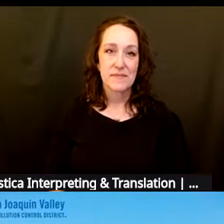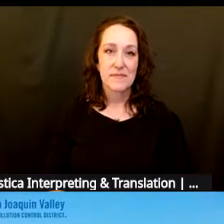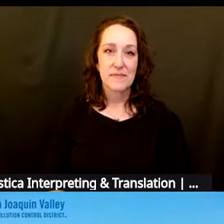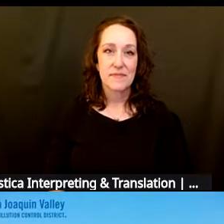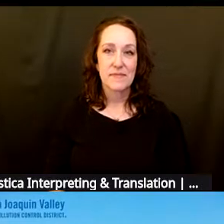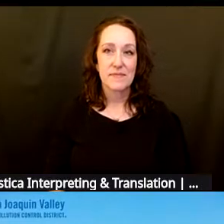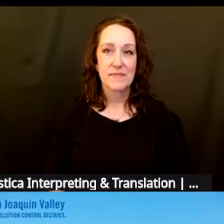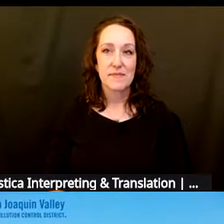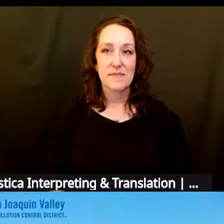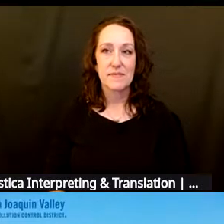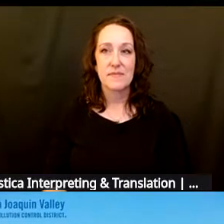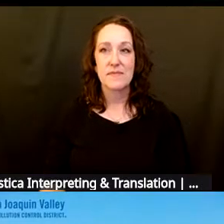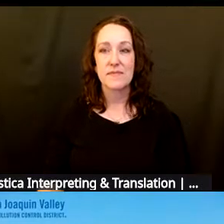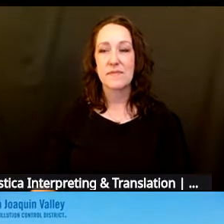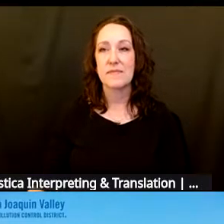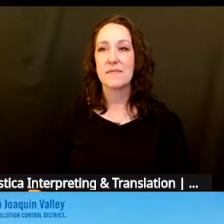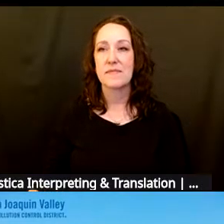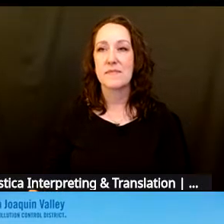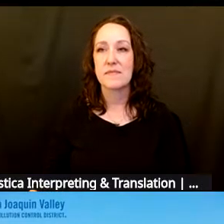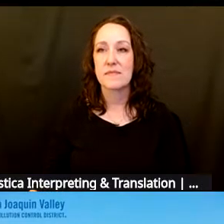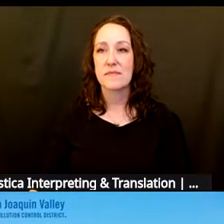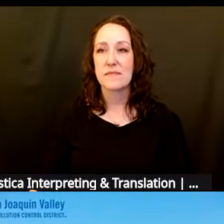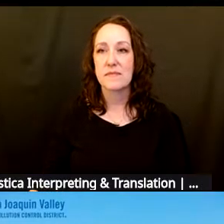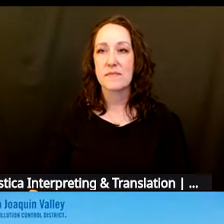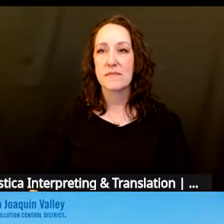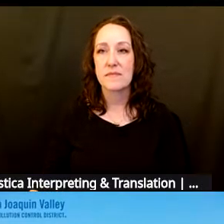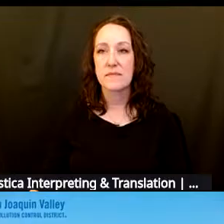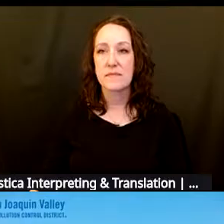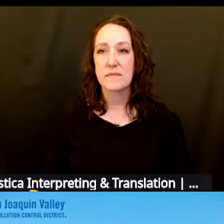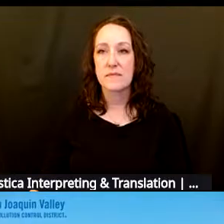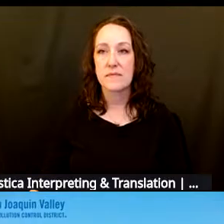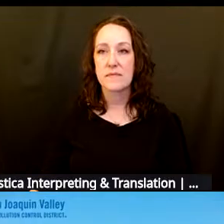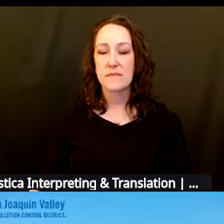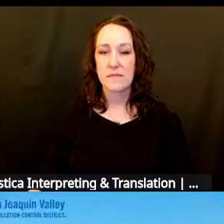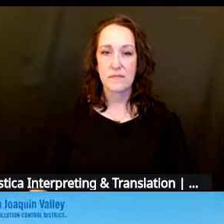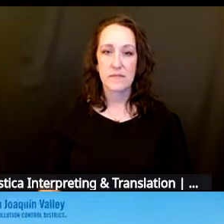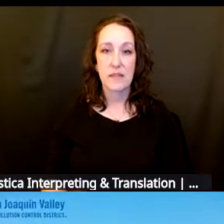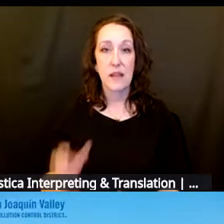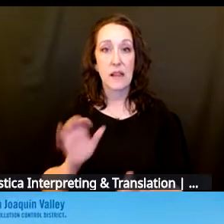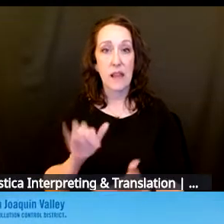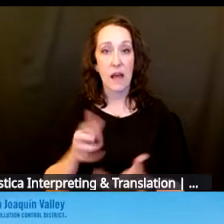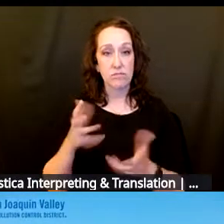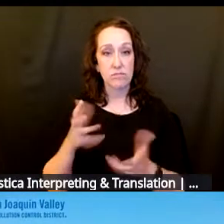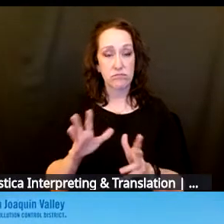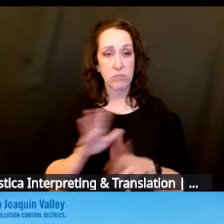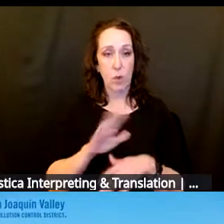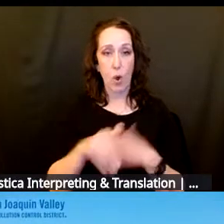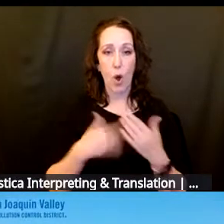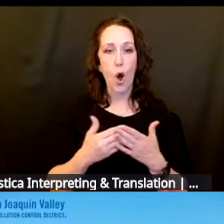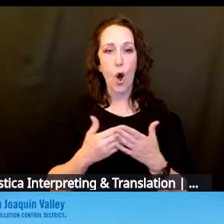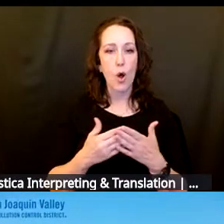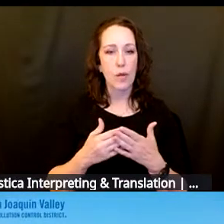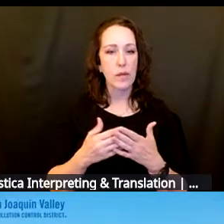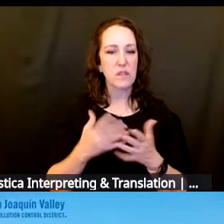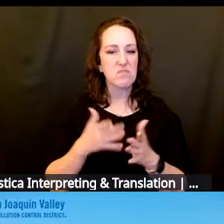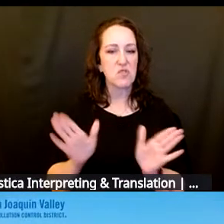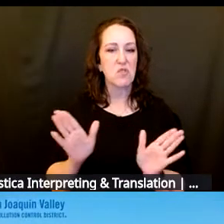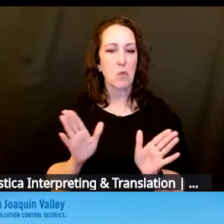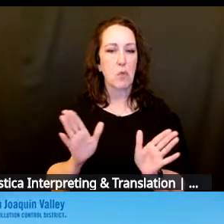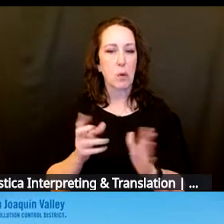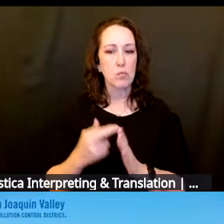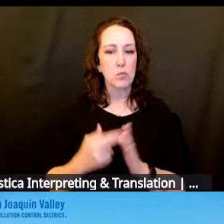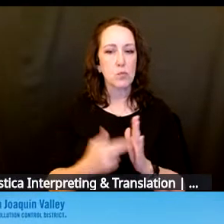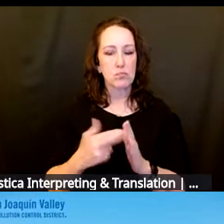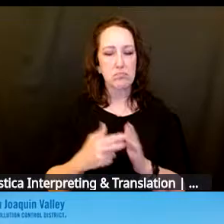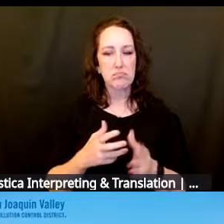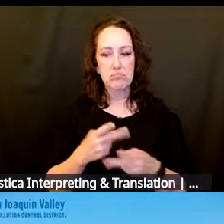All right. Yeah, I think with that, that's all our housekeeping for today. So we'll pass it